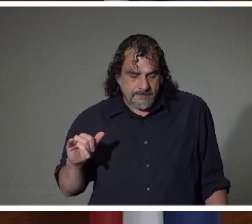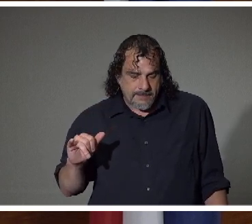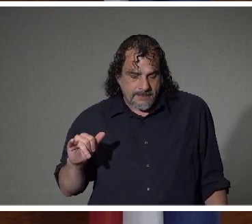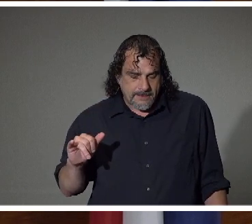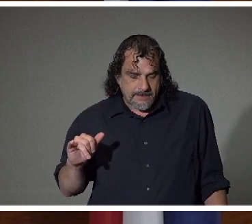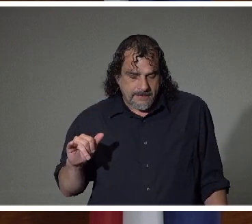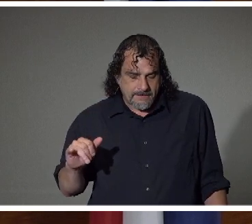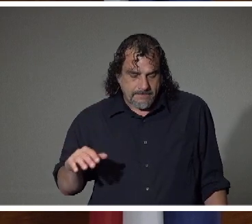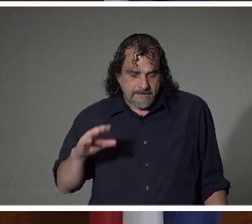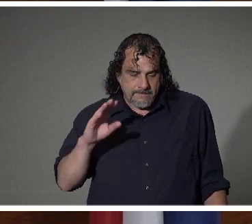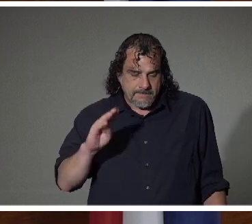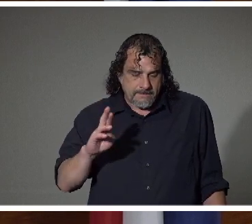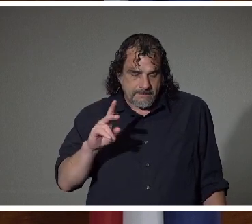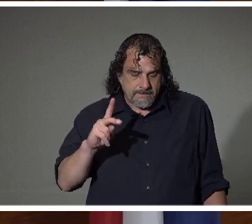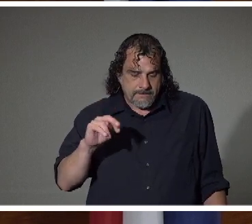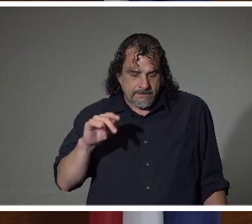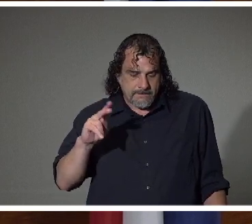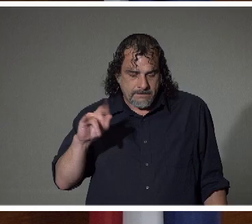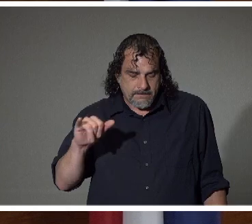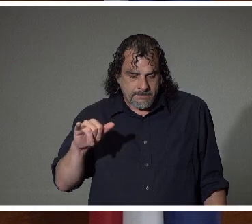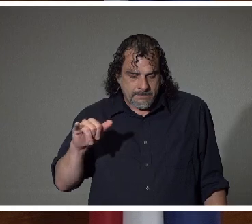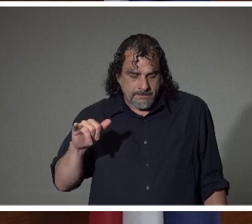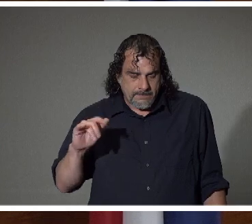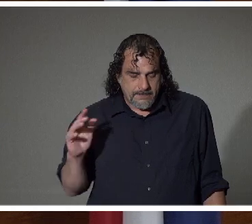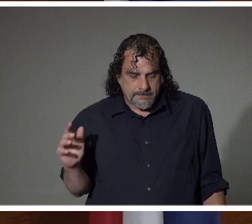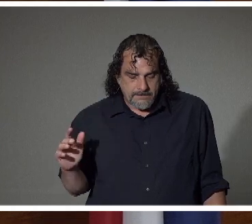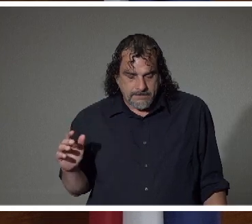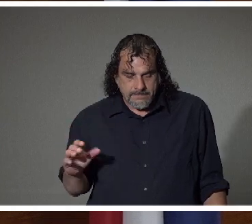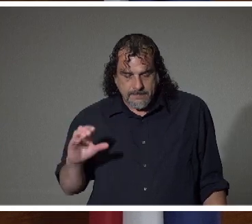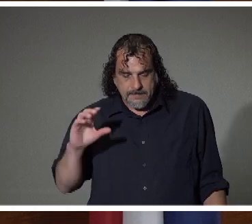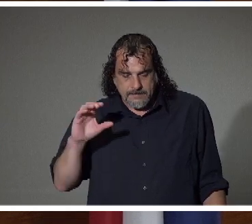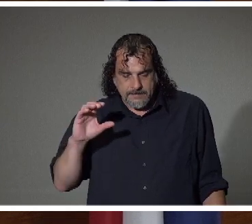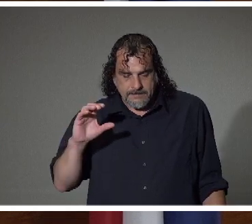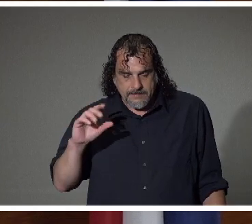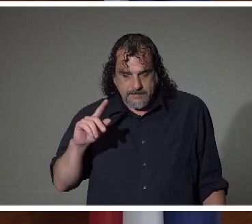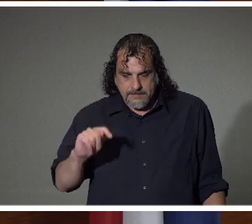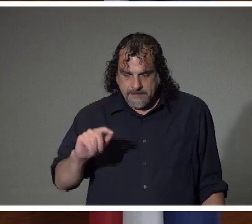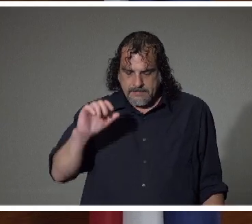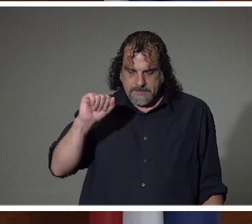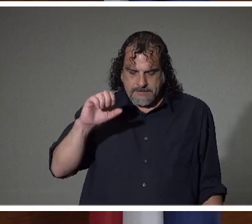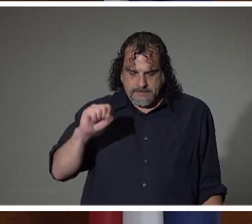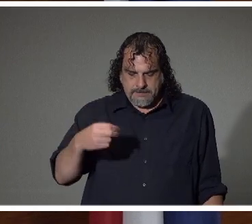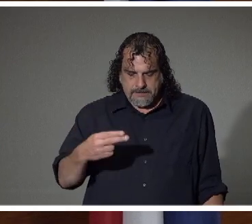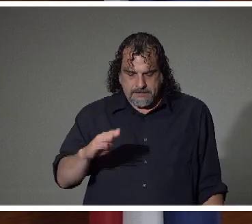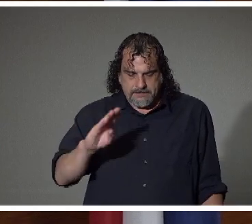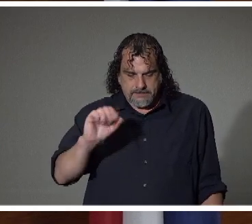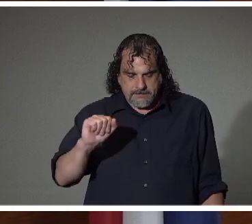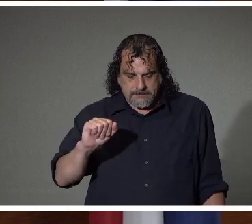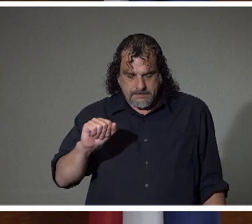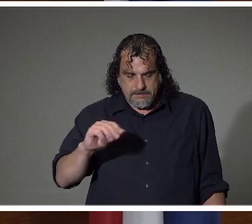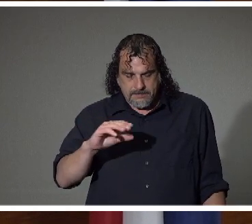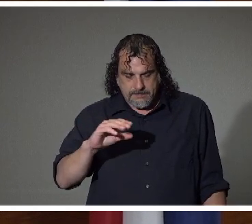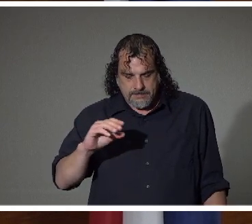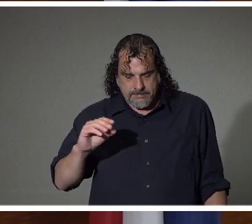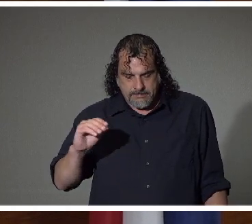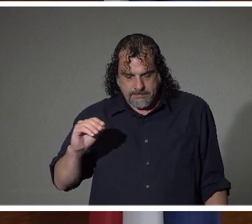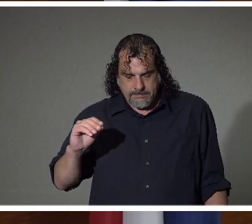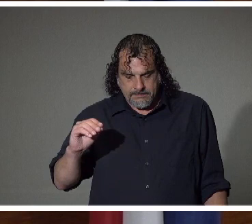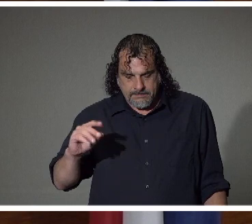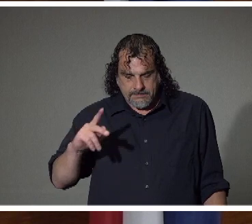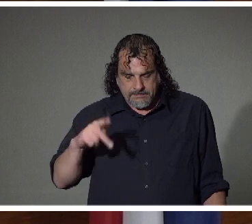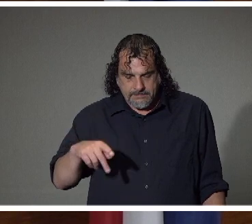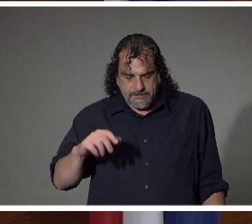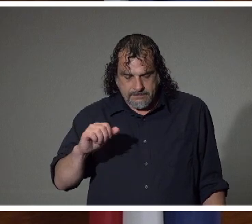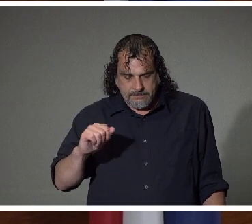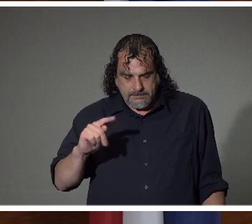birthday to Britley in Grenada, who is turning 9. To Sheba Borden, happy birthday. And also happy birthday to